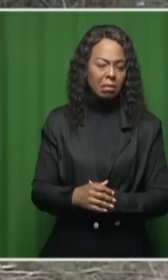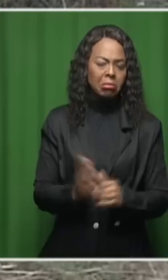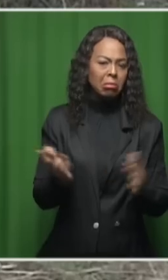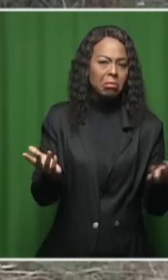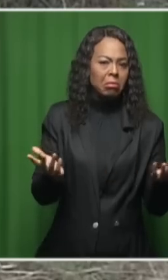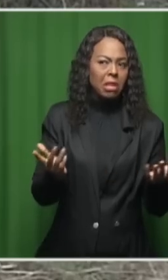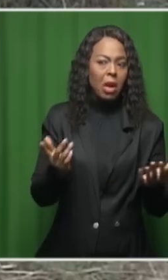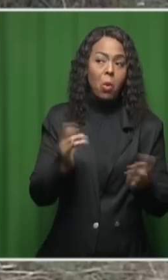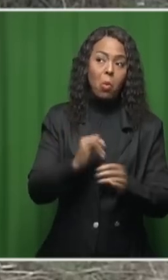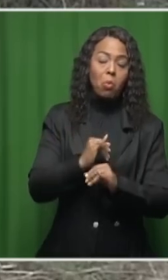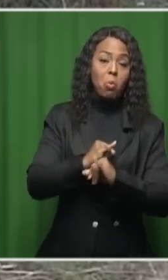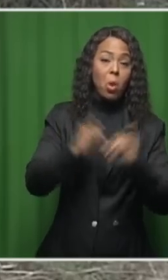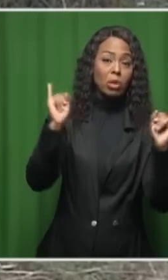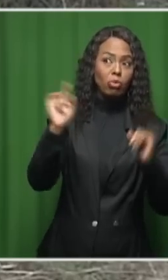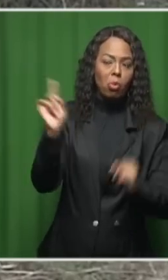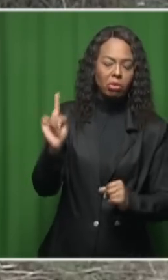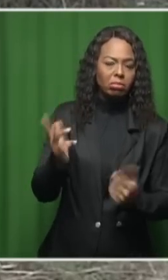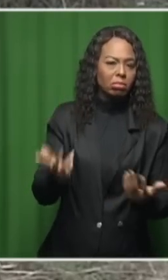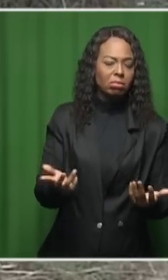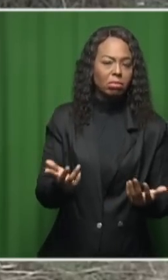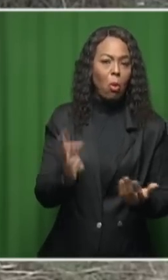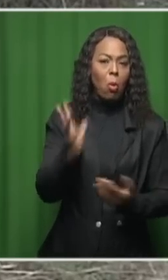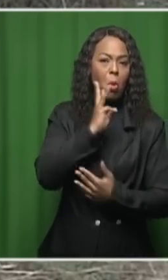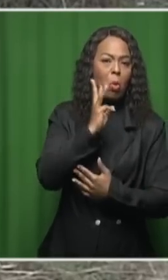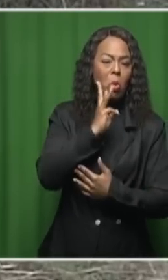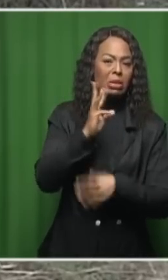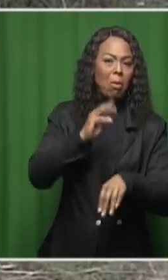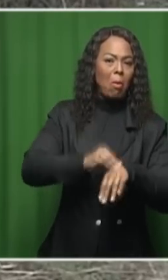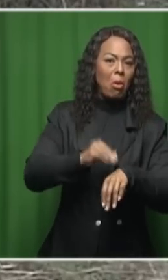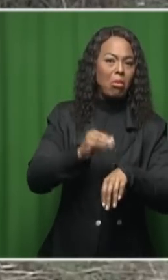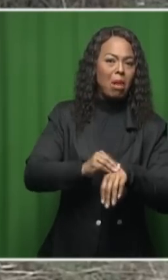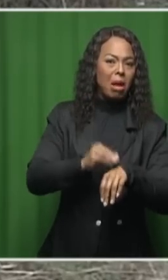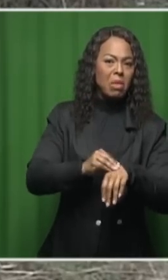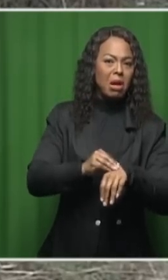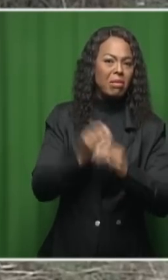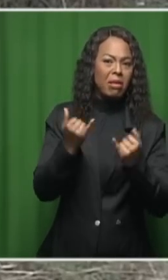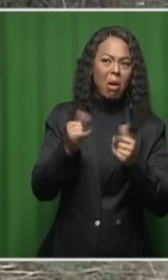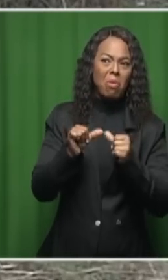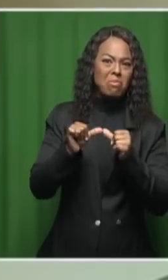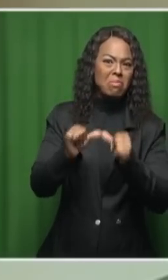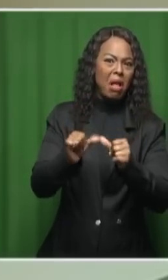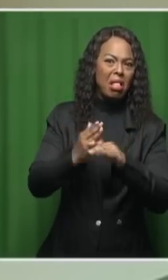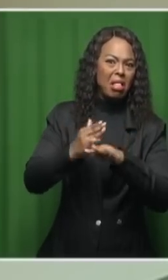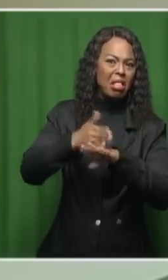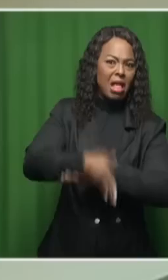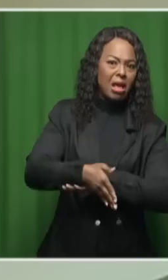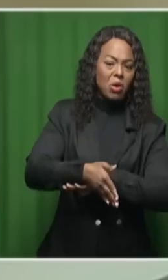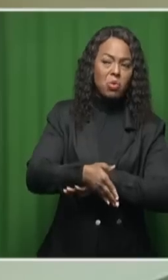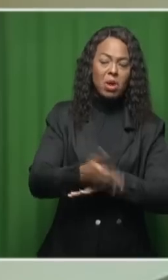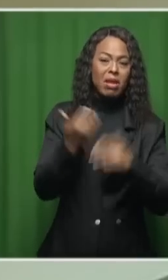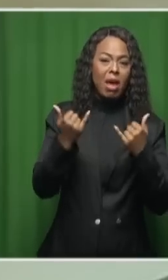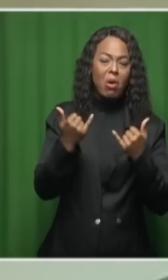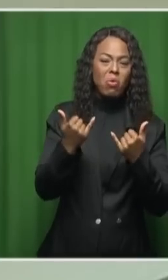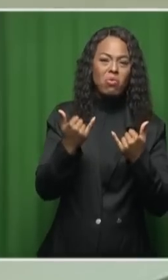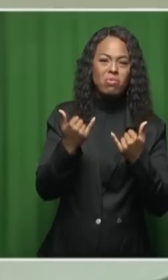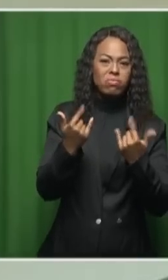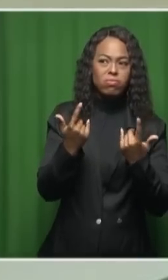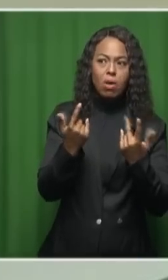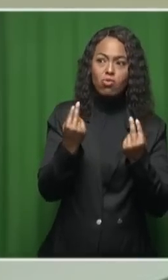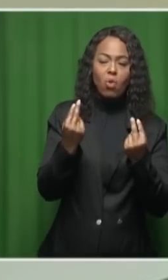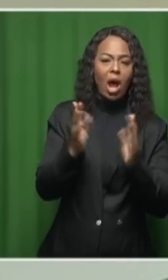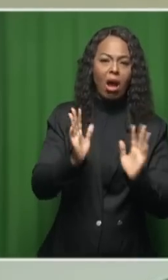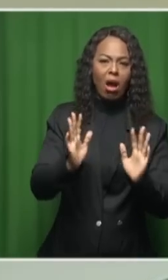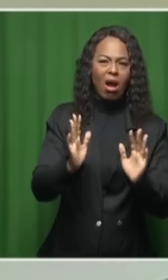what makes this worse is that the water situation in Hammanskraal is by no means new. This has been ongoing for a